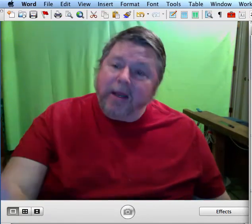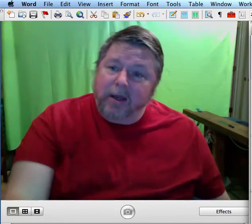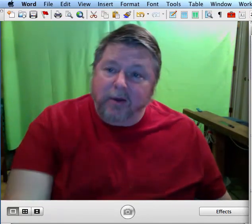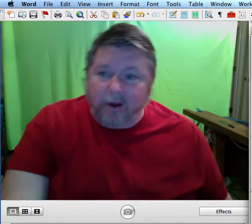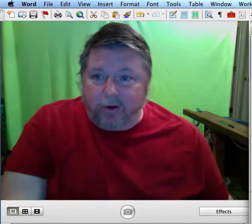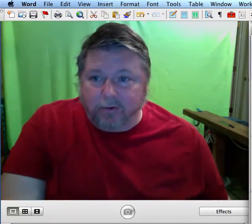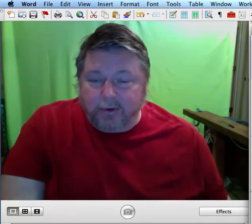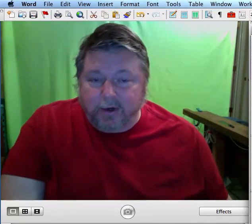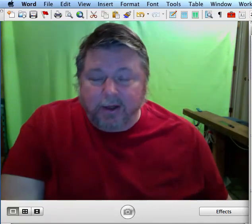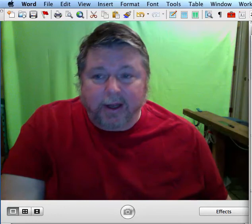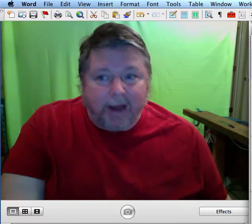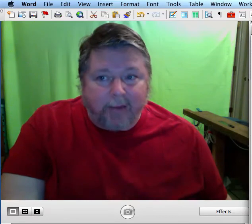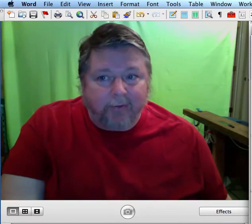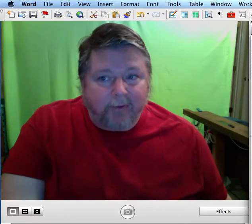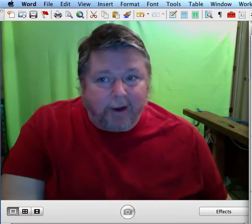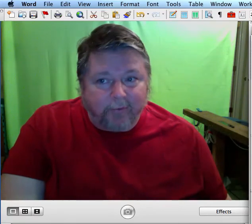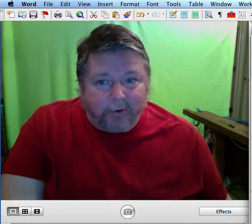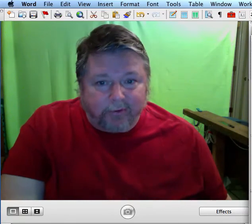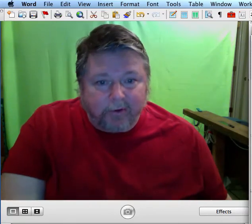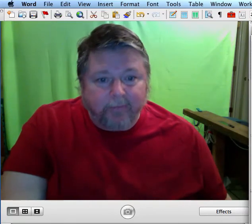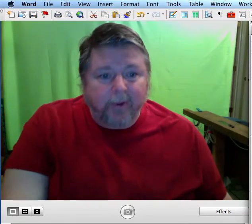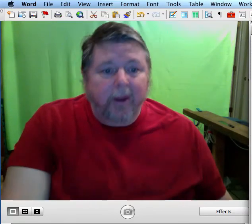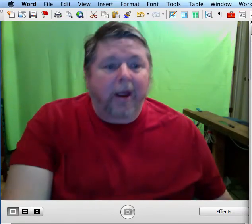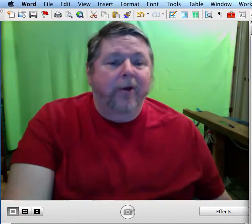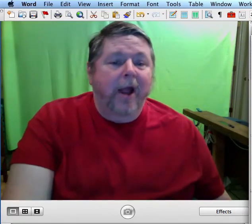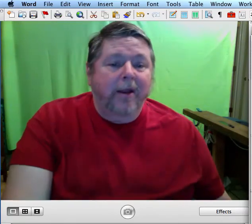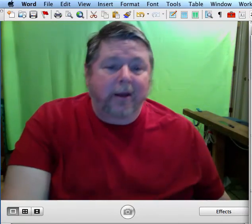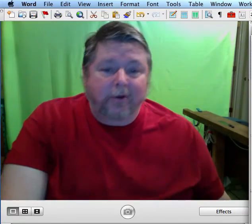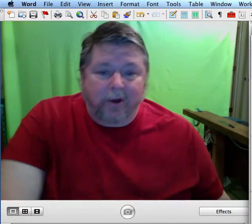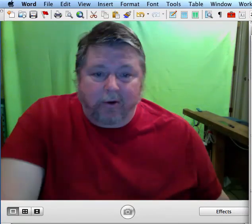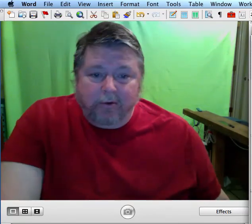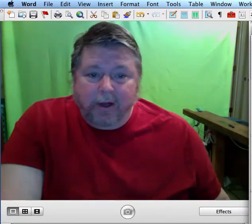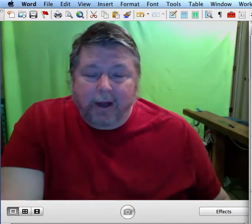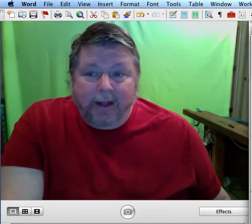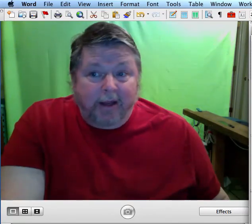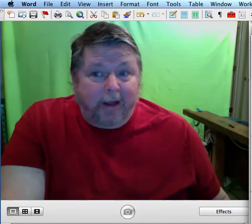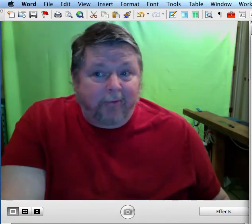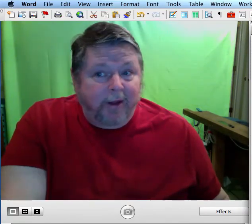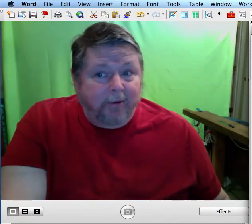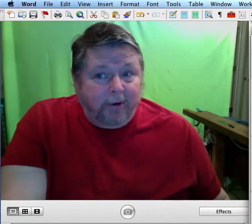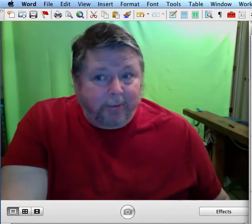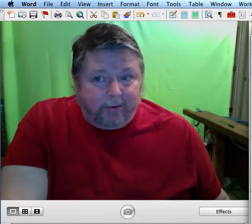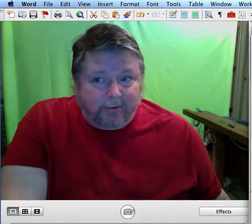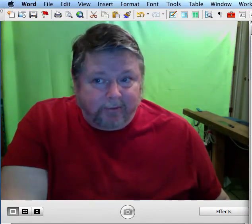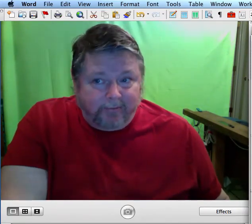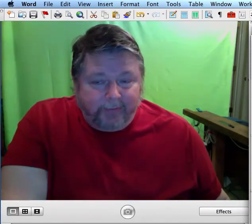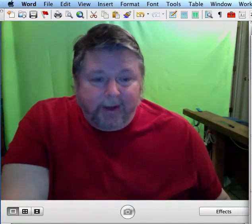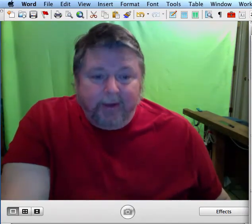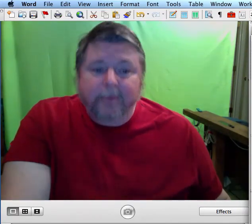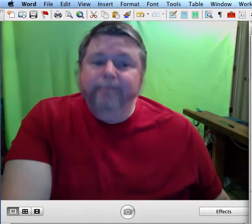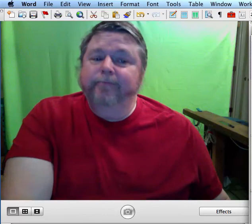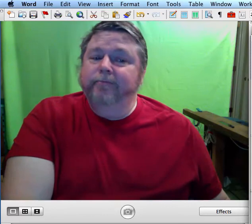not need to know the name of the deaf person. I do not need to know the name of the hearing person.